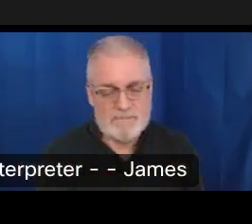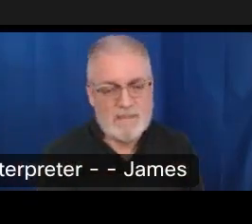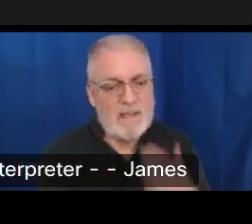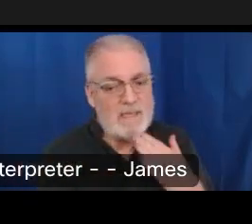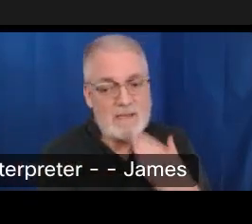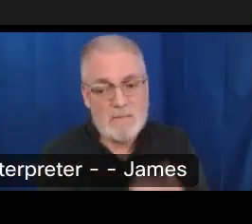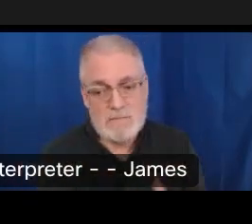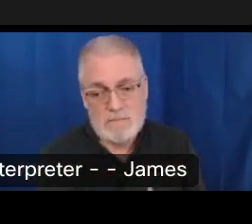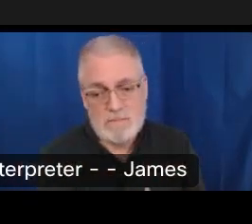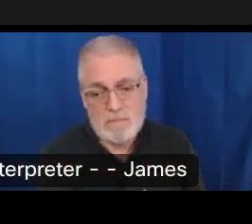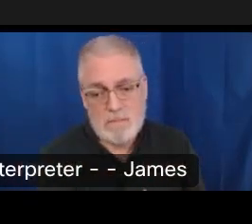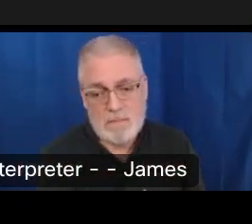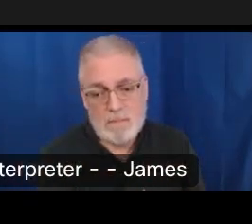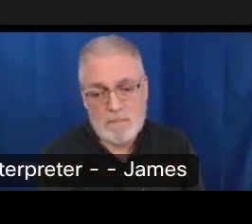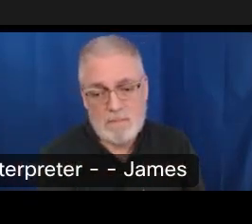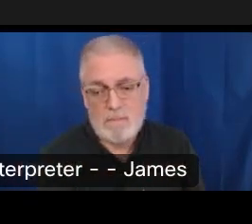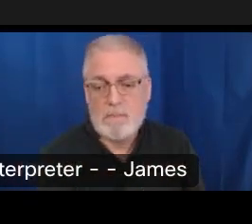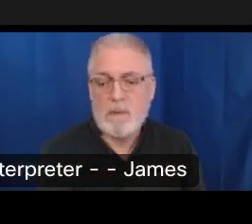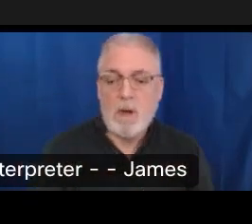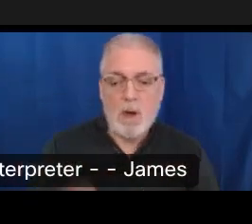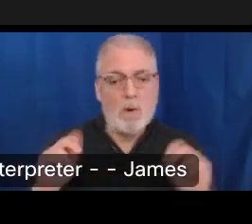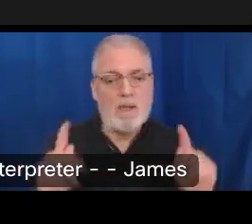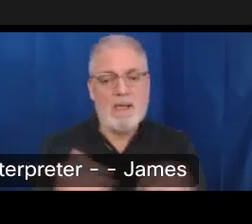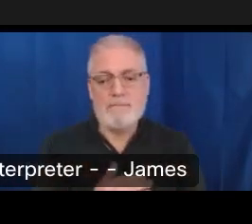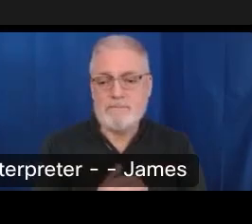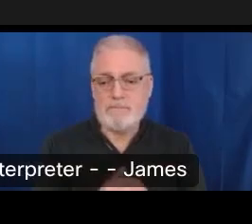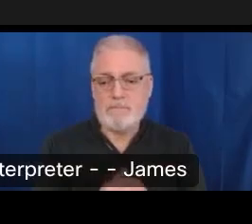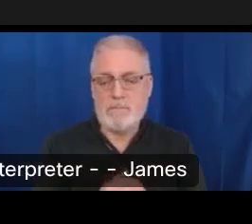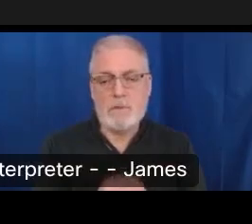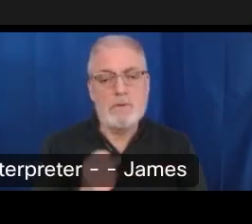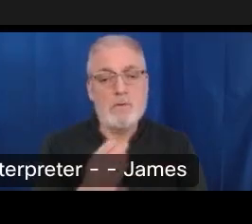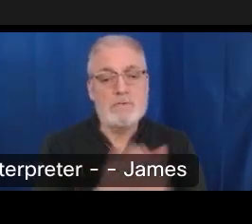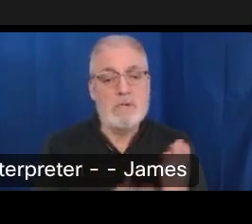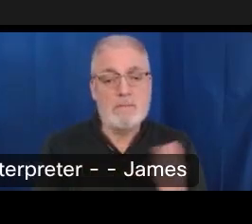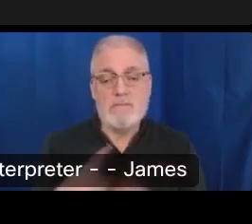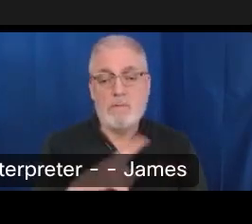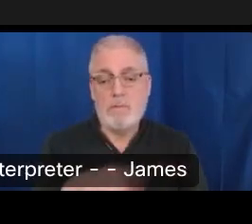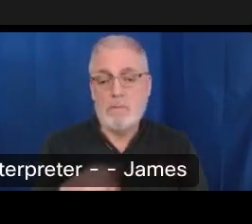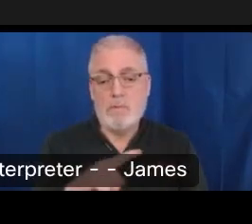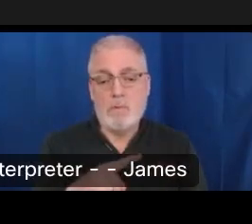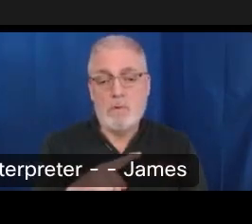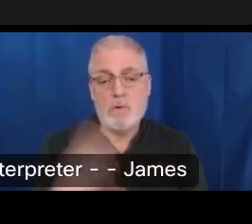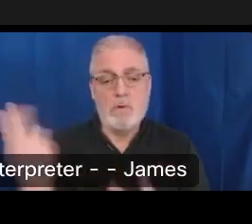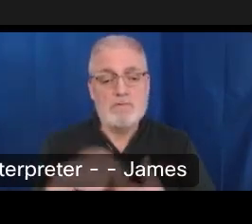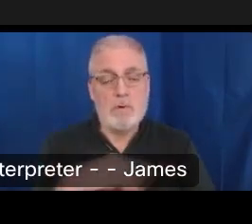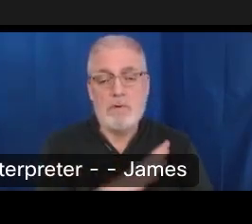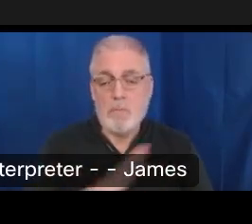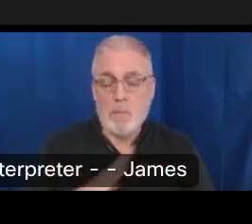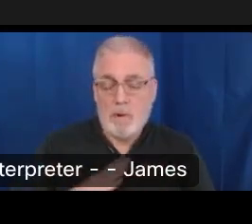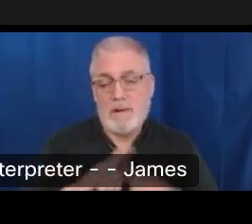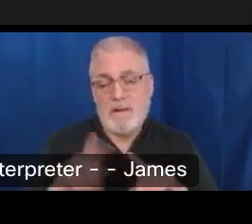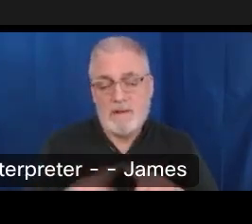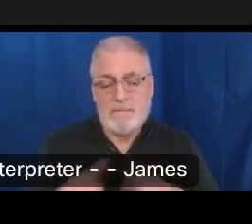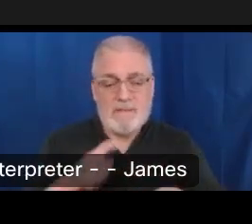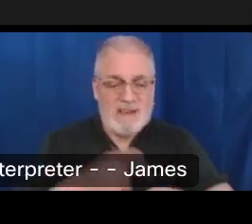Kate. All right. So some of you have, you've joined the board at various points. So I think just to